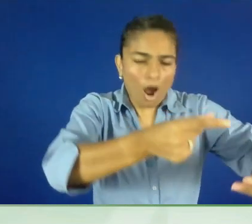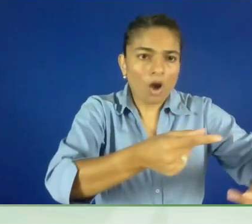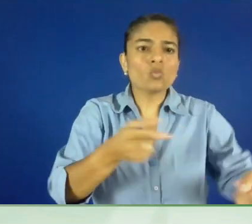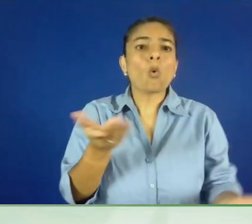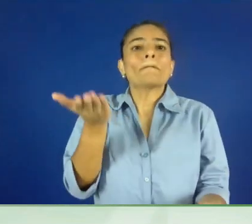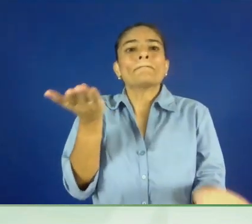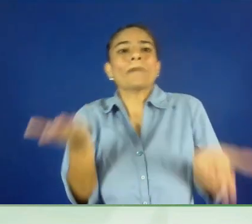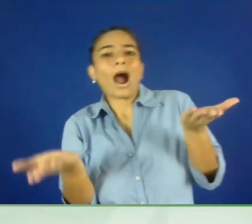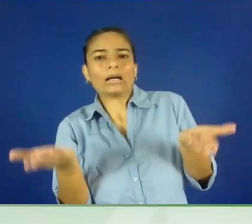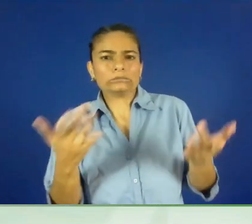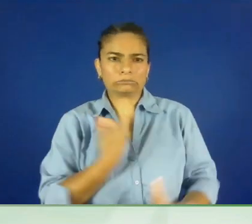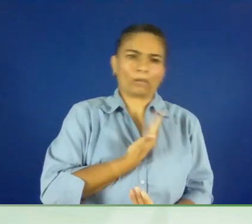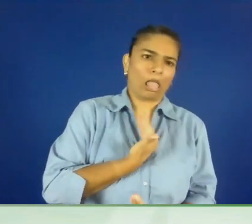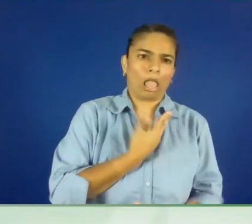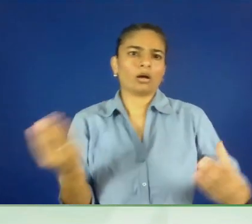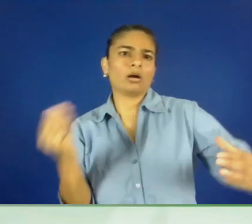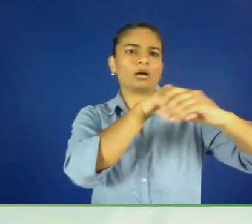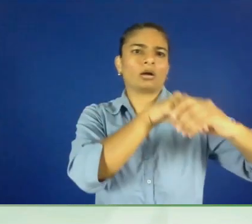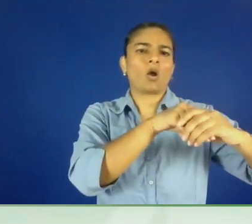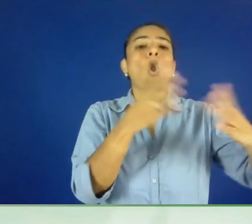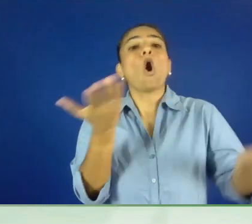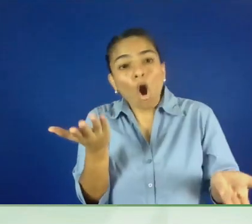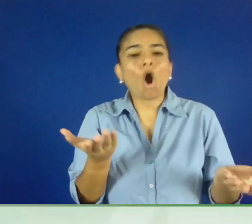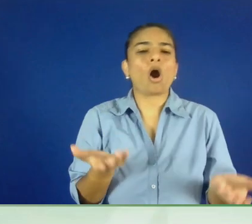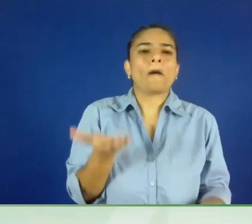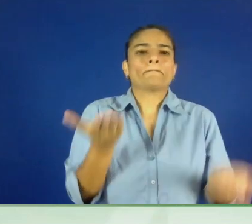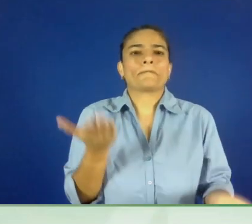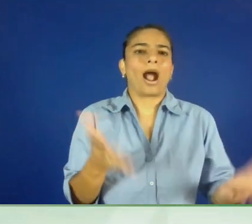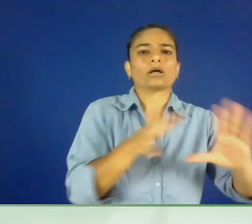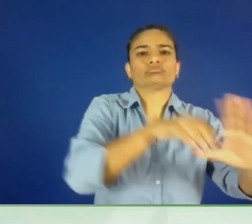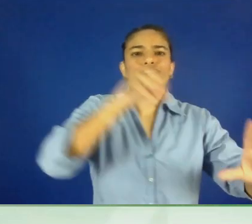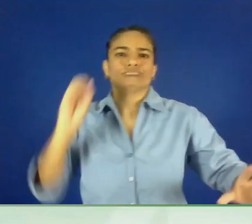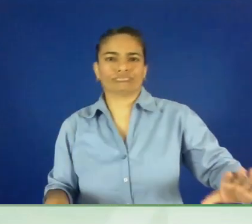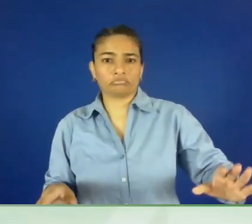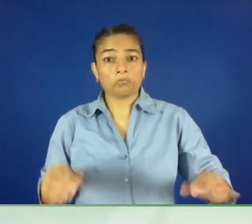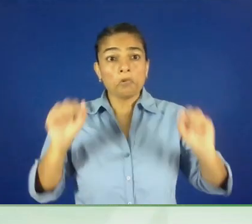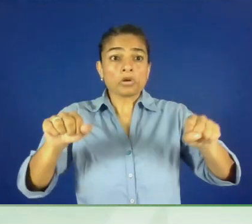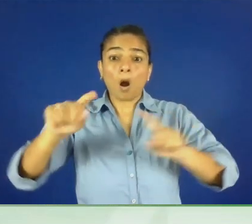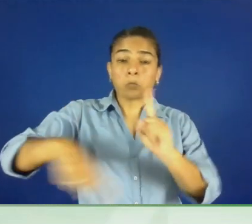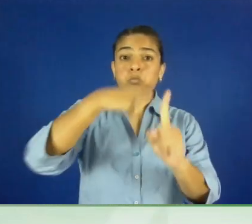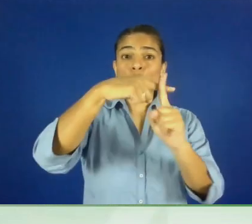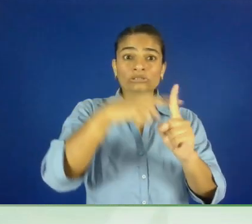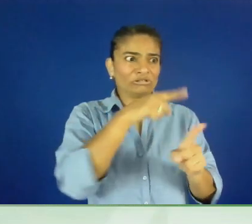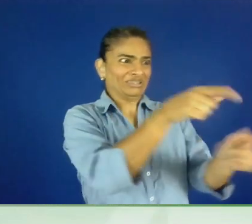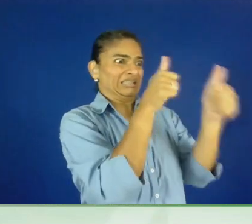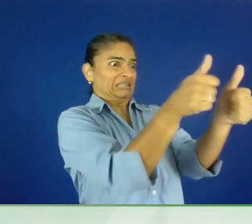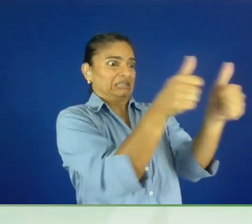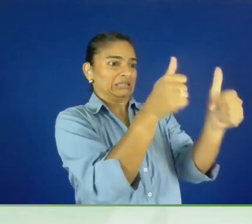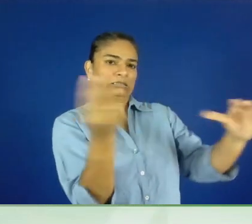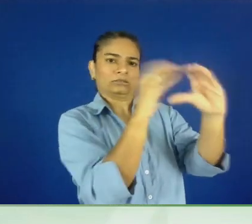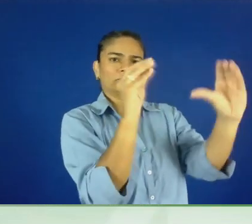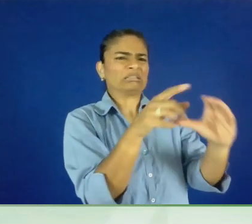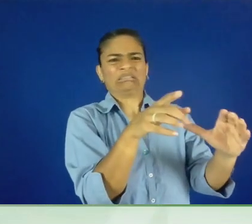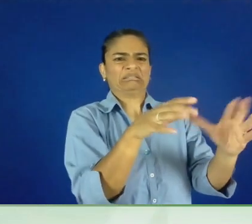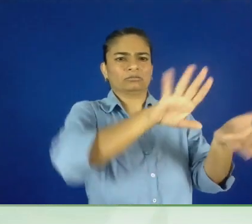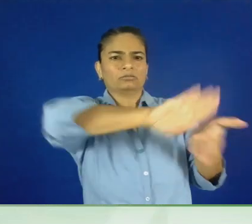interaction of humans and machine, the interaction of humans and the AI, it creates this vital space, this rich space for